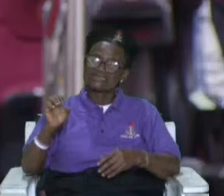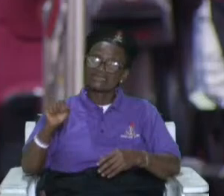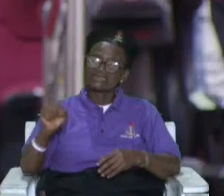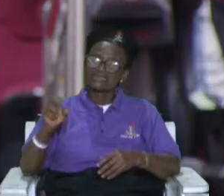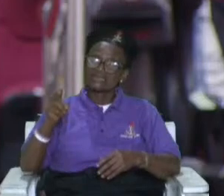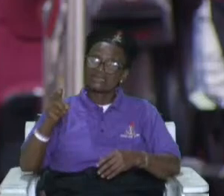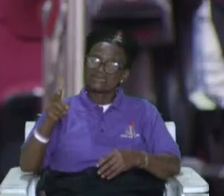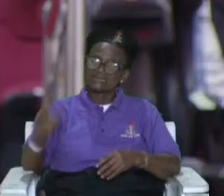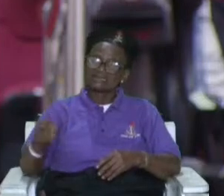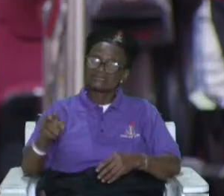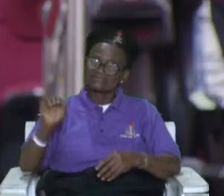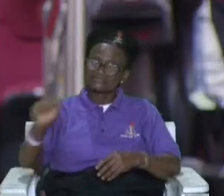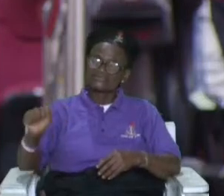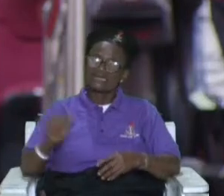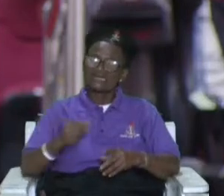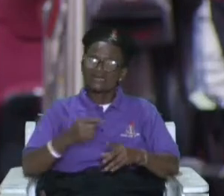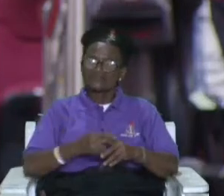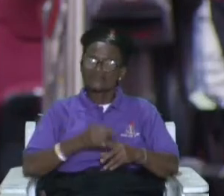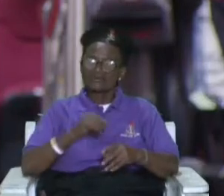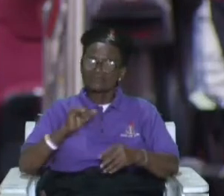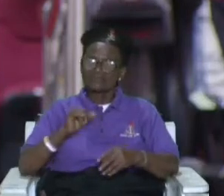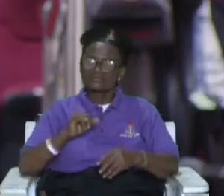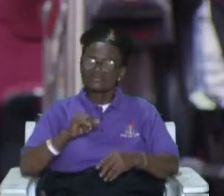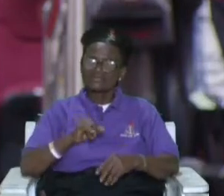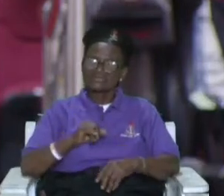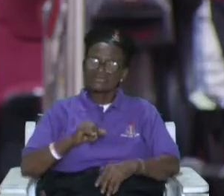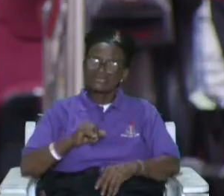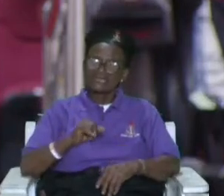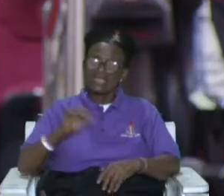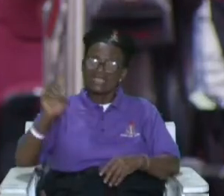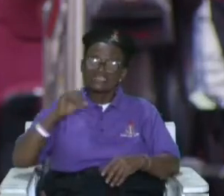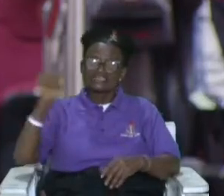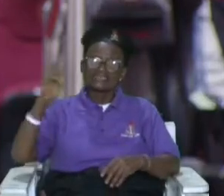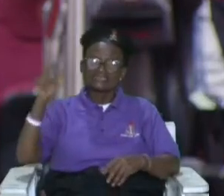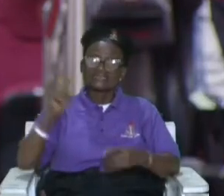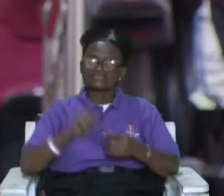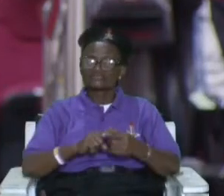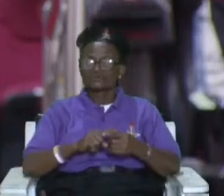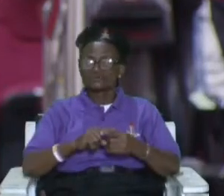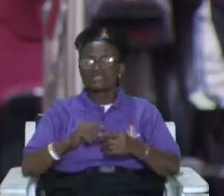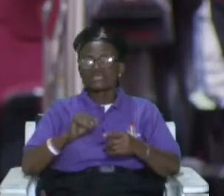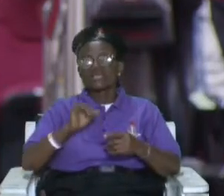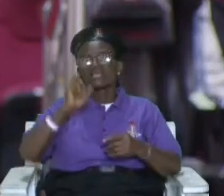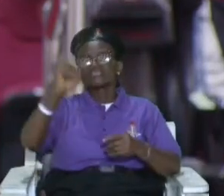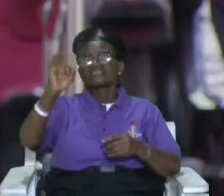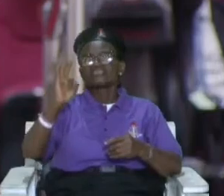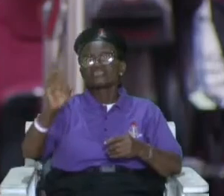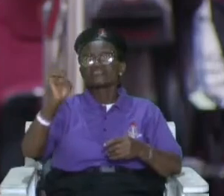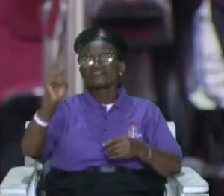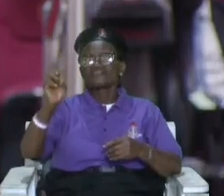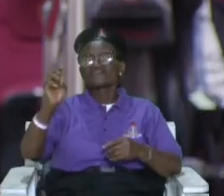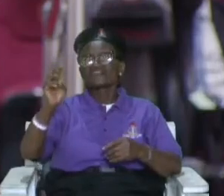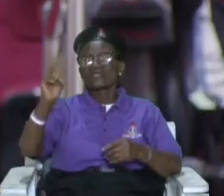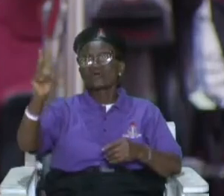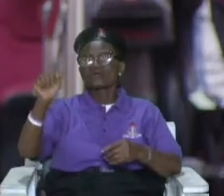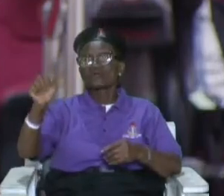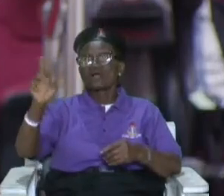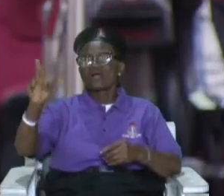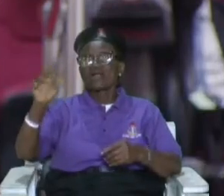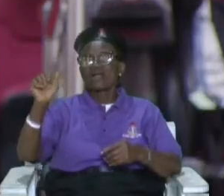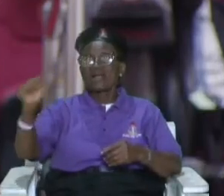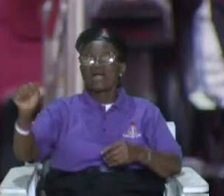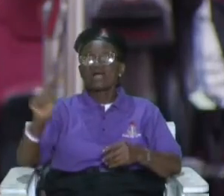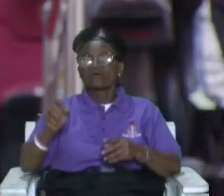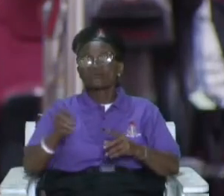From Elisha to Ifewara was a distance of 13 miles, they call it then,